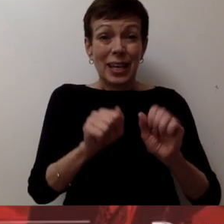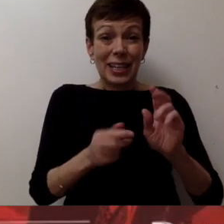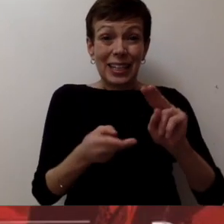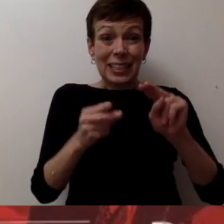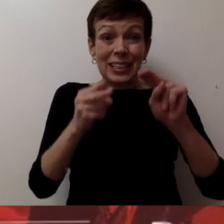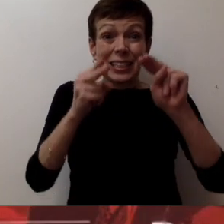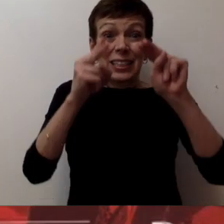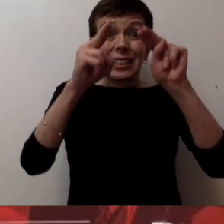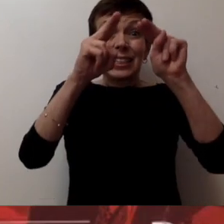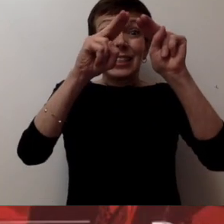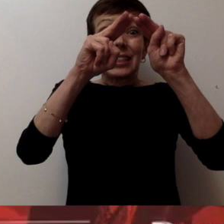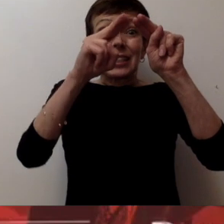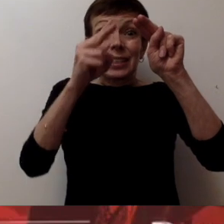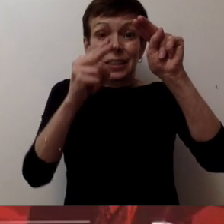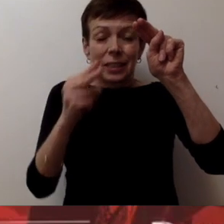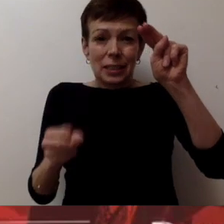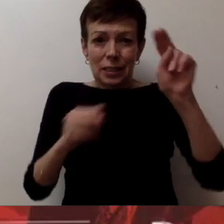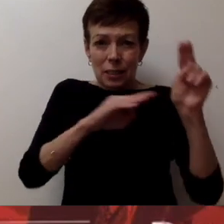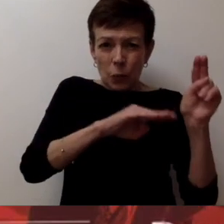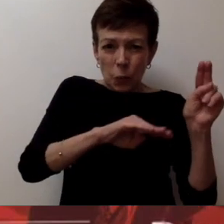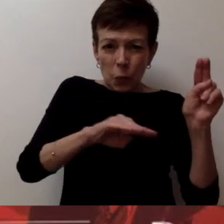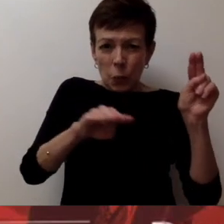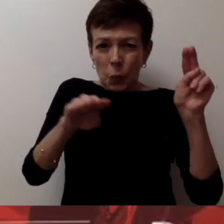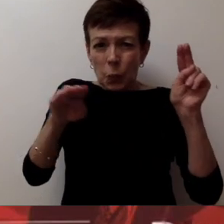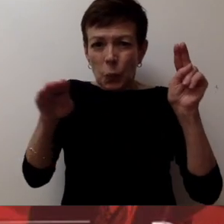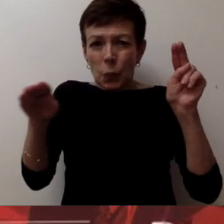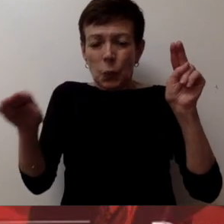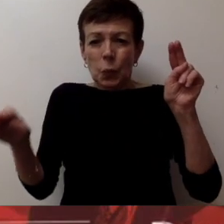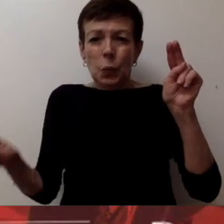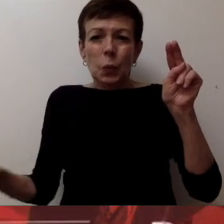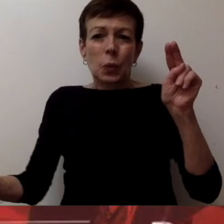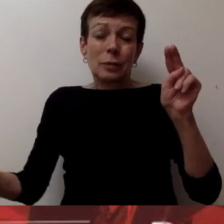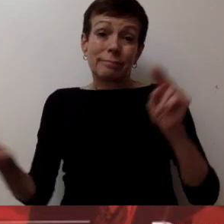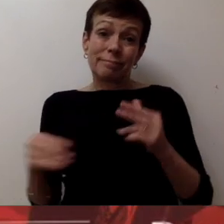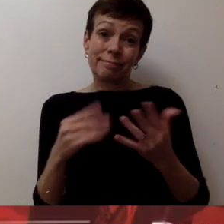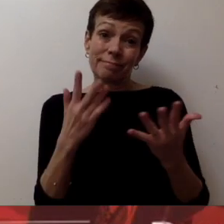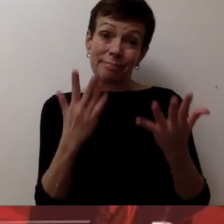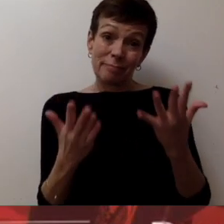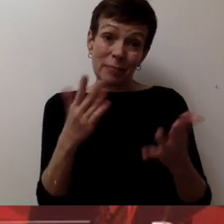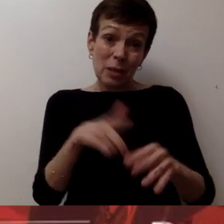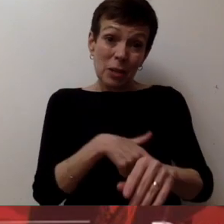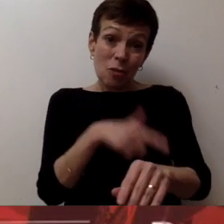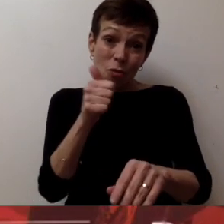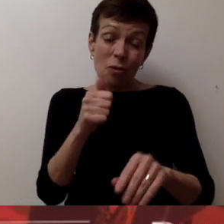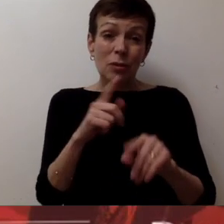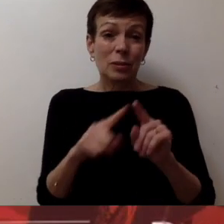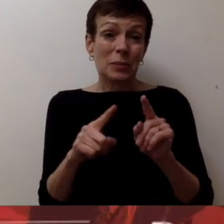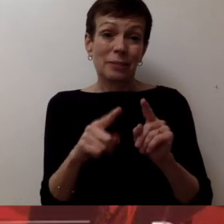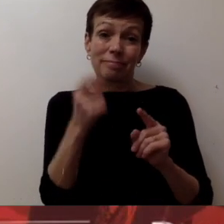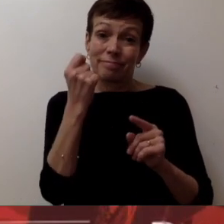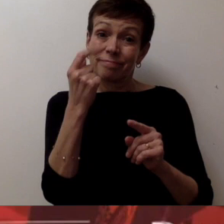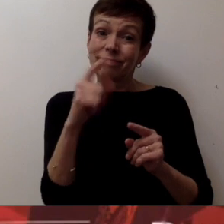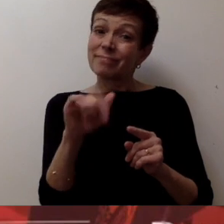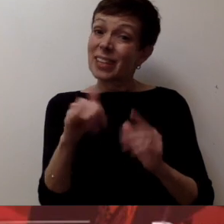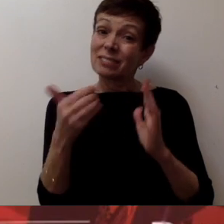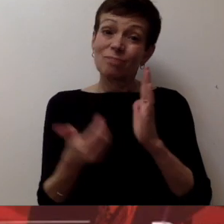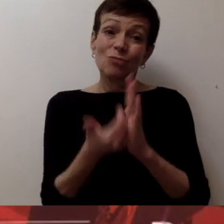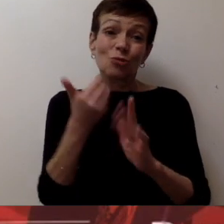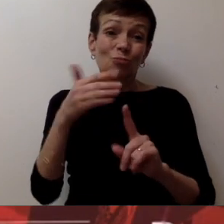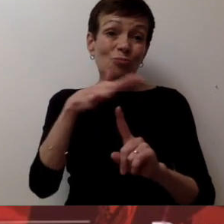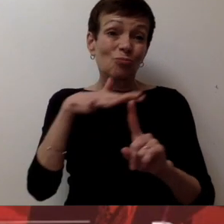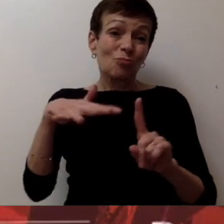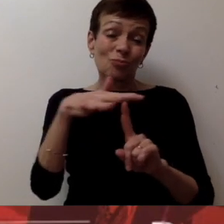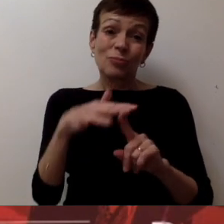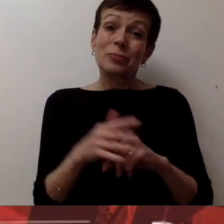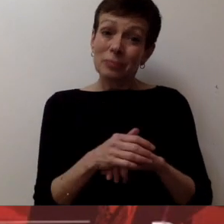Dr. Hinshaw refers to, it could potentially go on further. But in the spirit of transparency, this is our new normal,